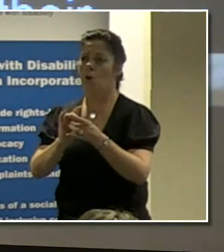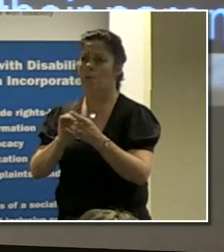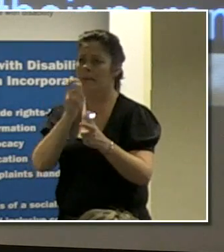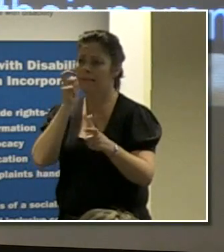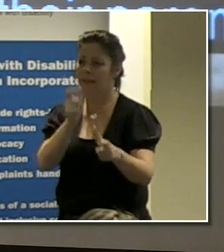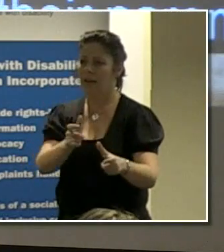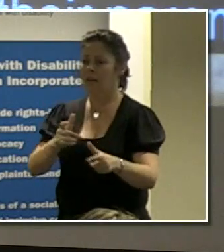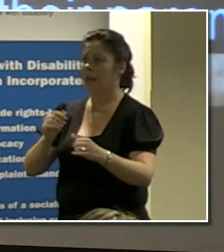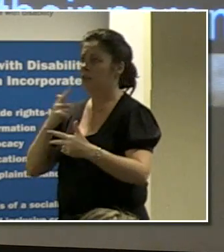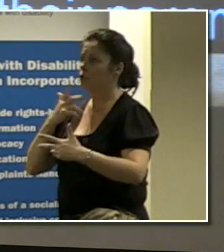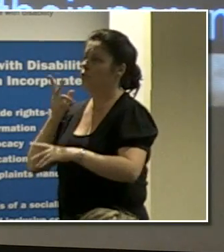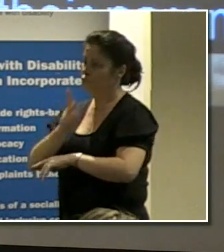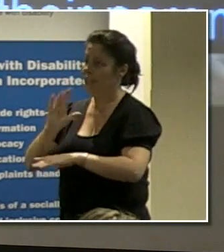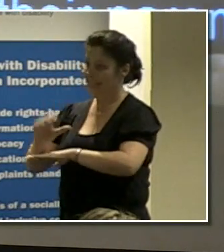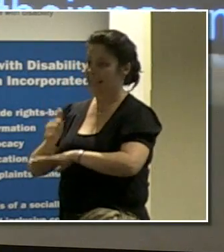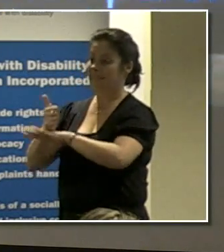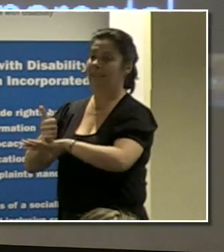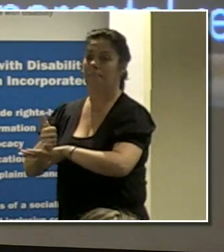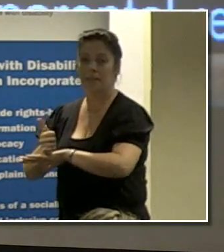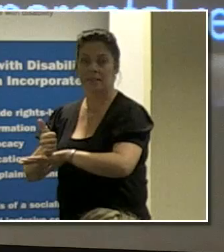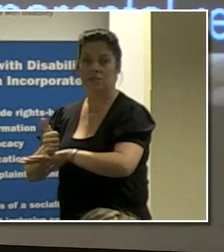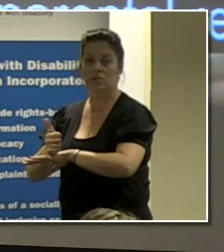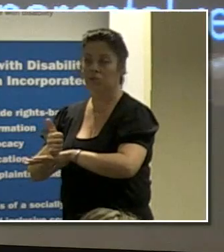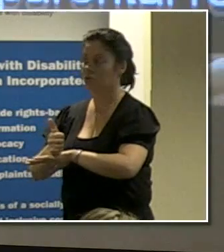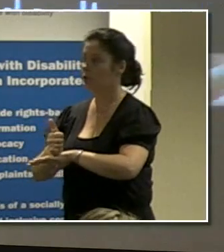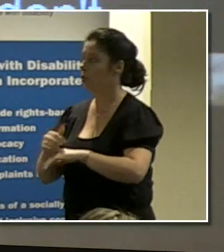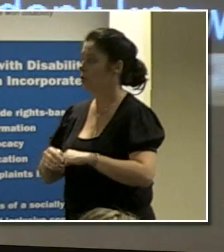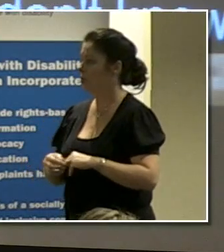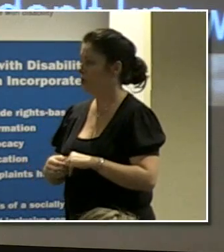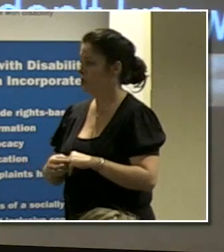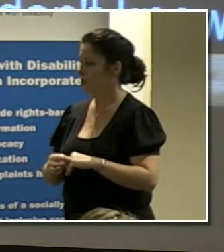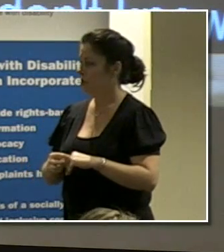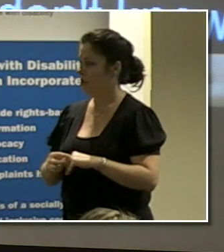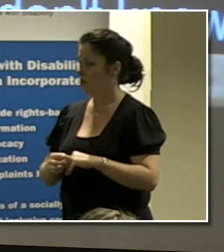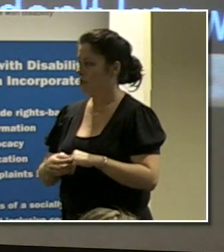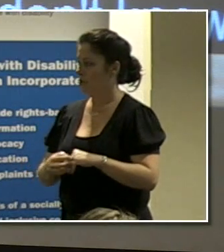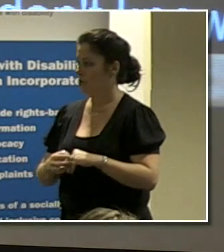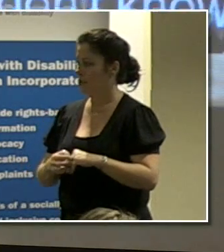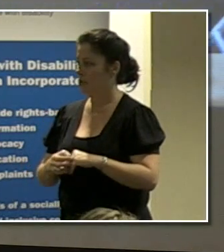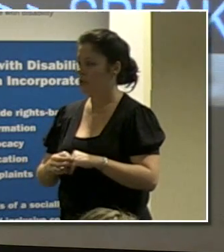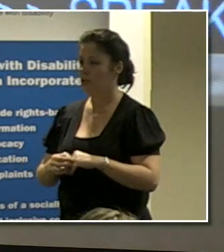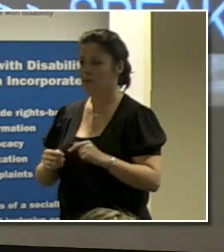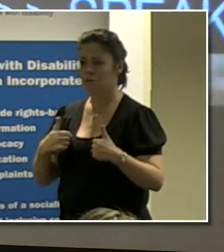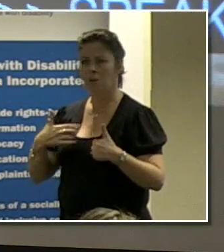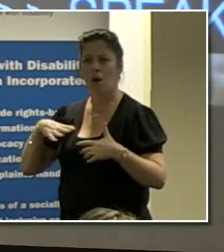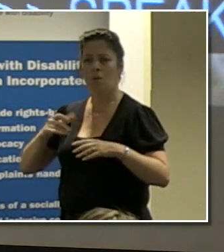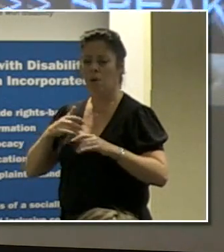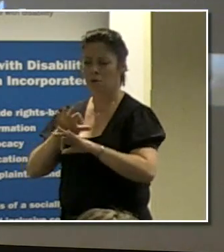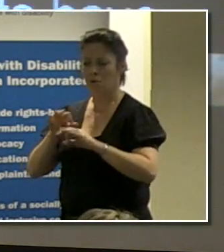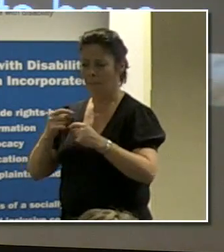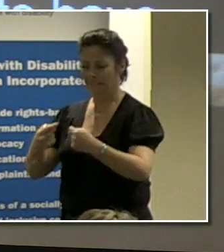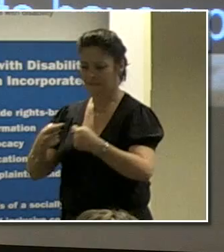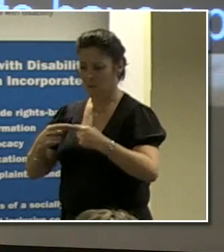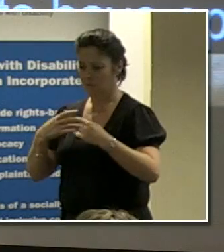rights and parental responsibilities. And I don't know the circumstances of everyone there. And not being forced there. To have operations. Yeah, well,